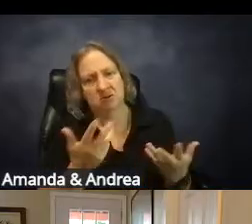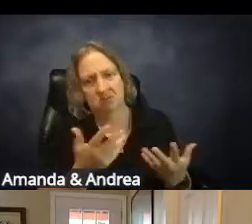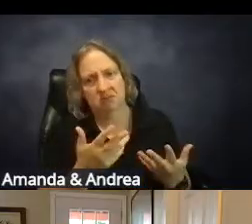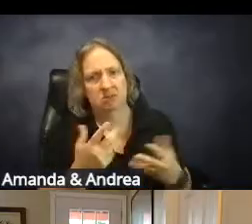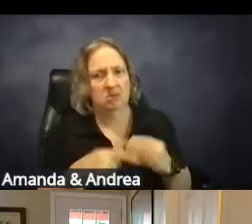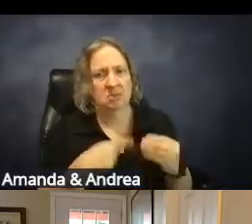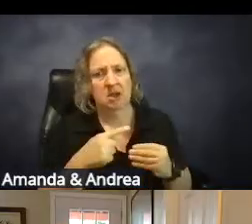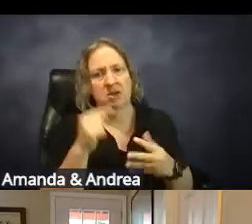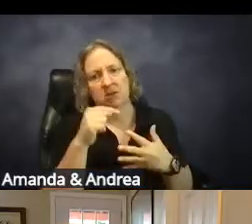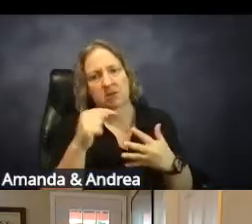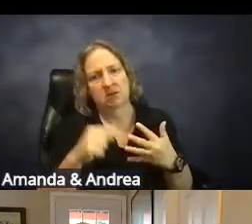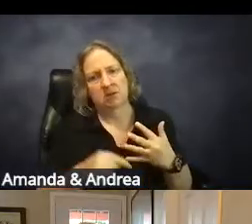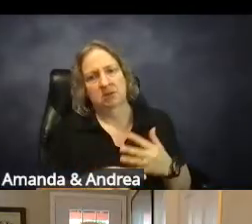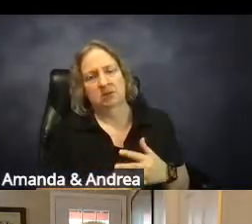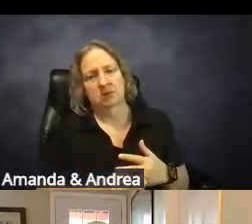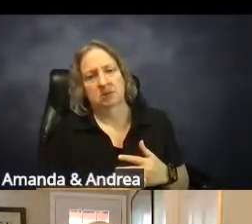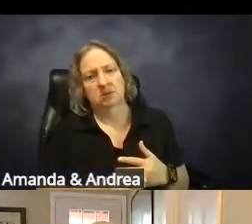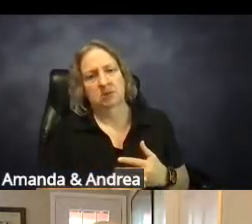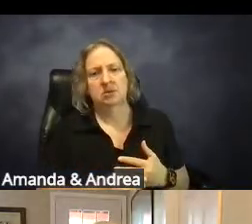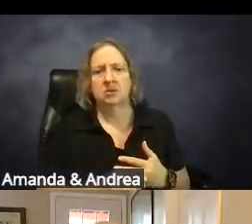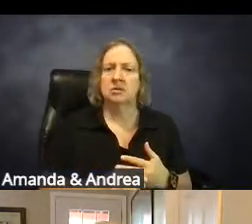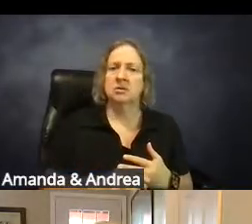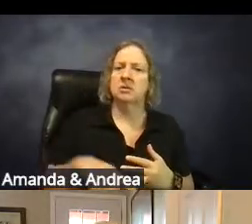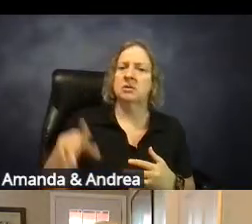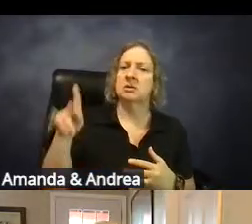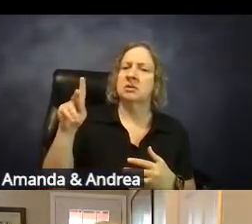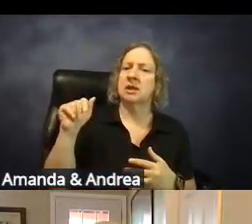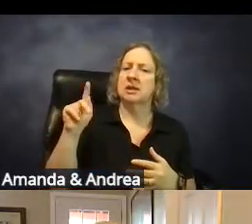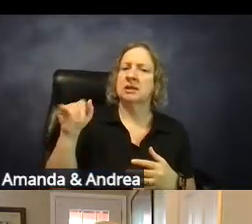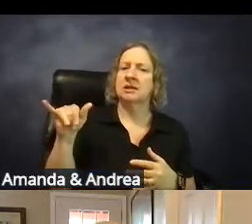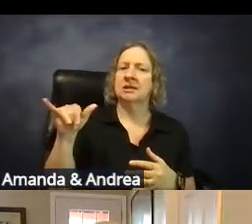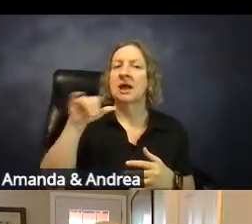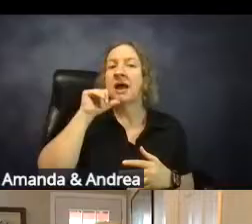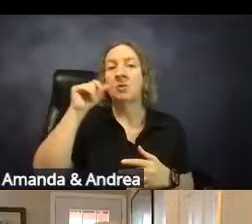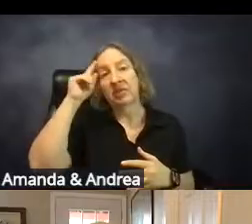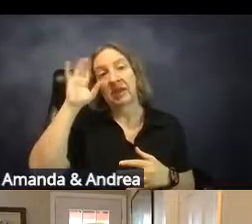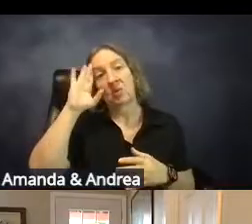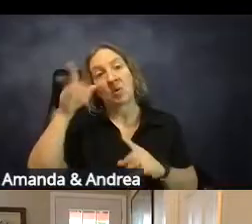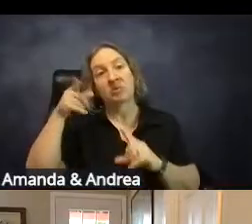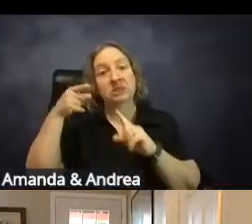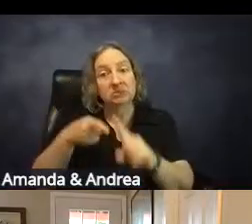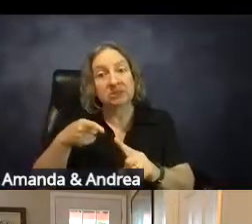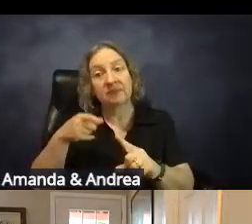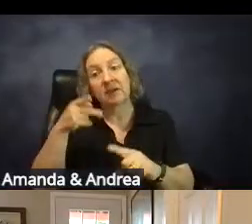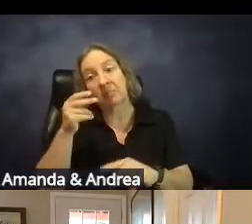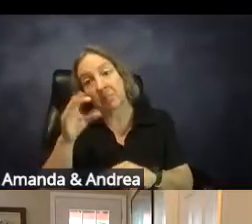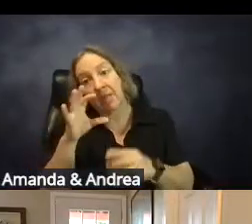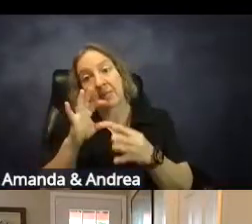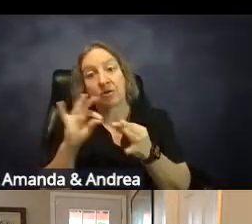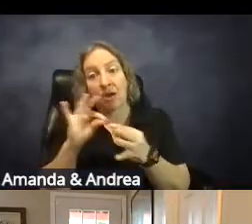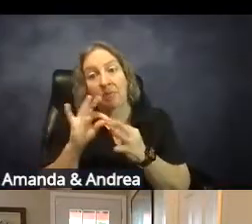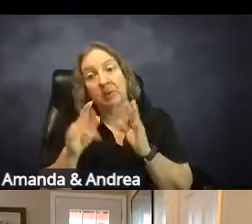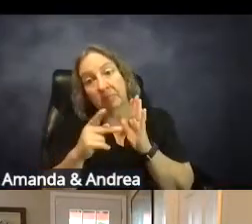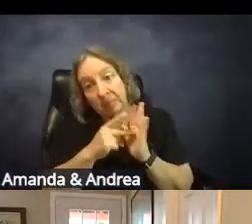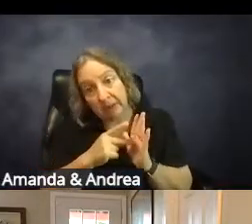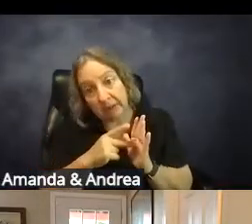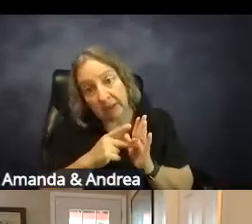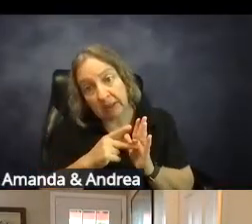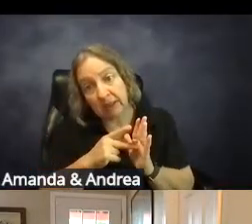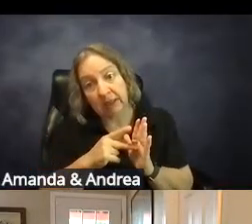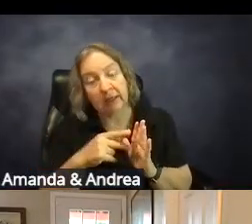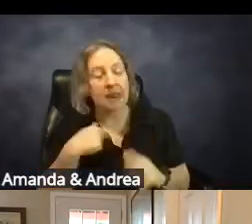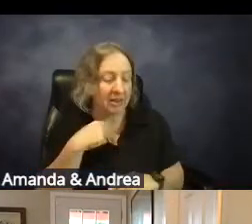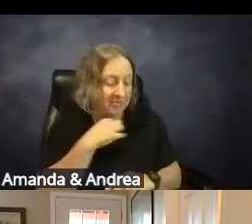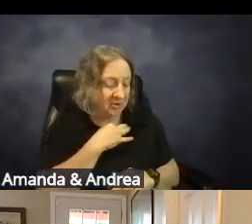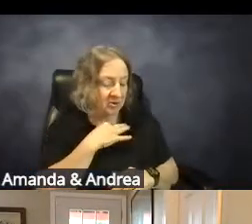about things. I don't think there's going to be a set public comment period. I'm curious